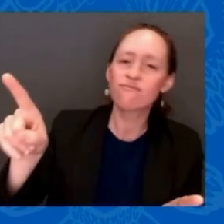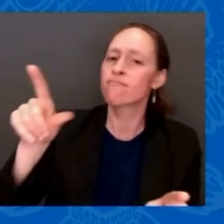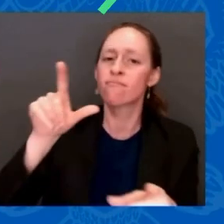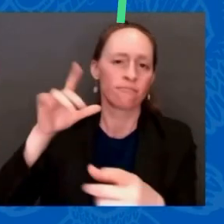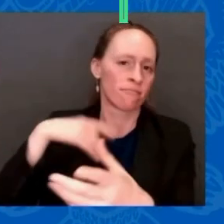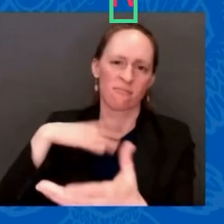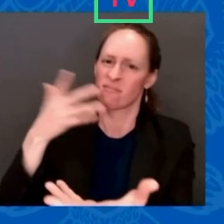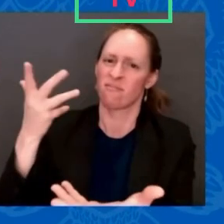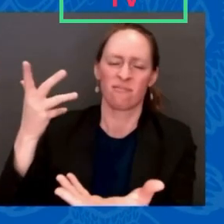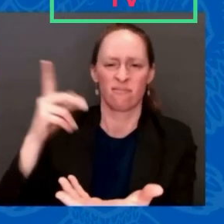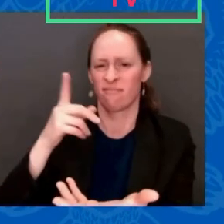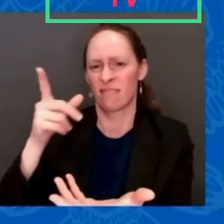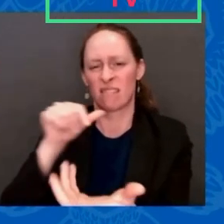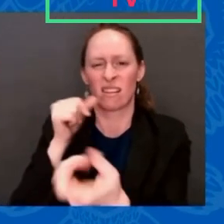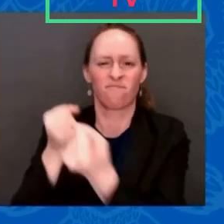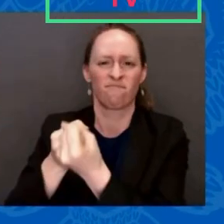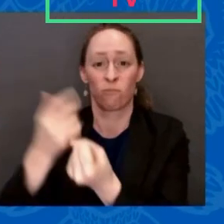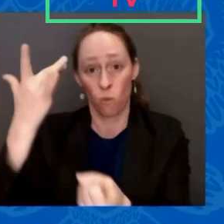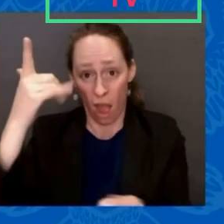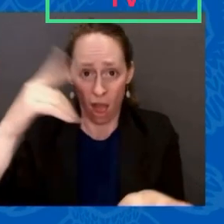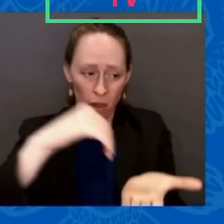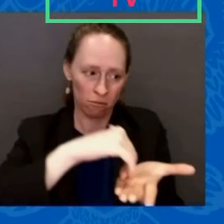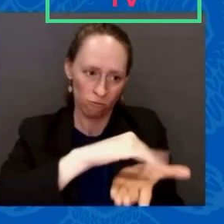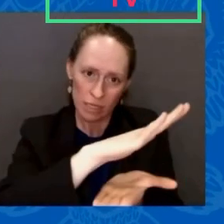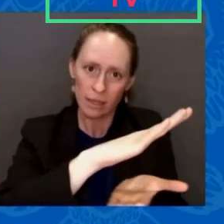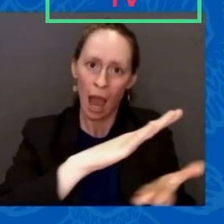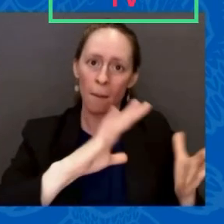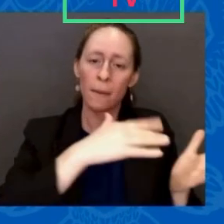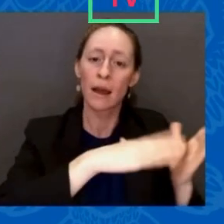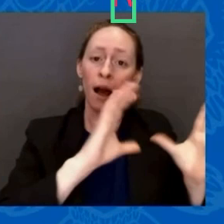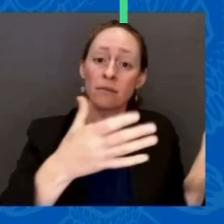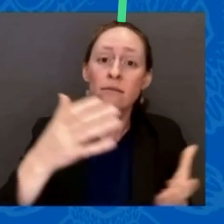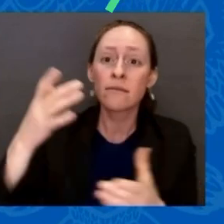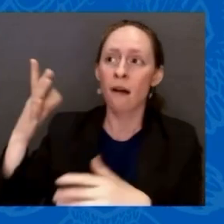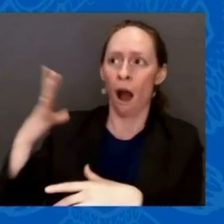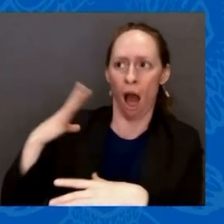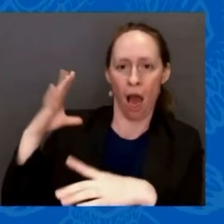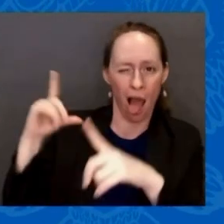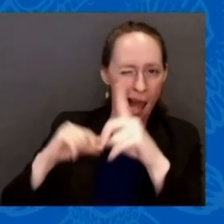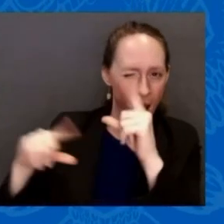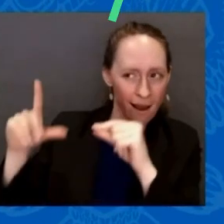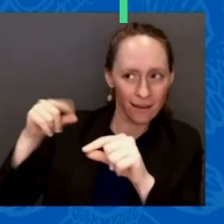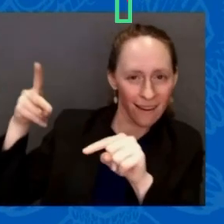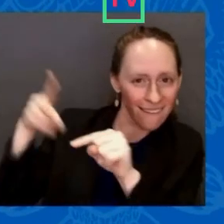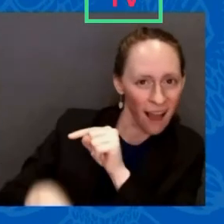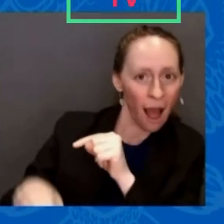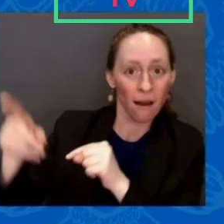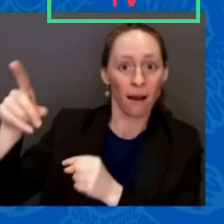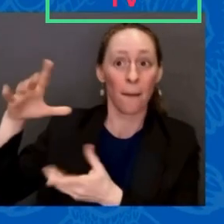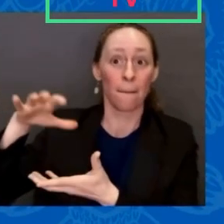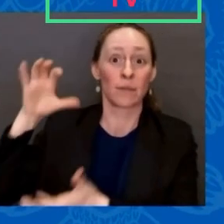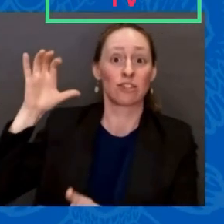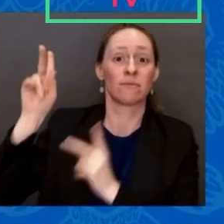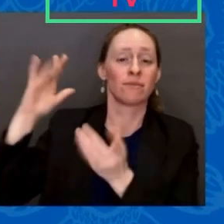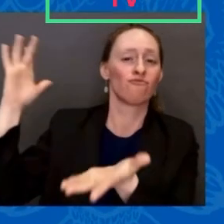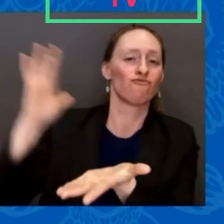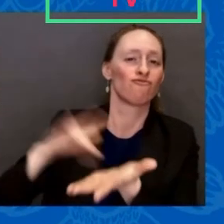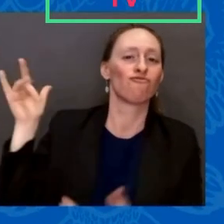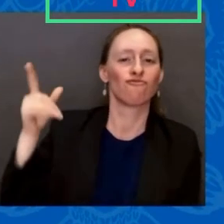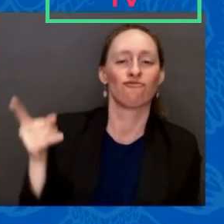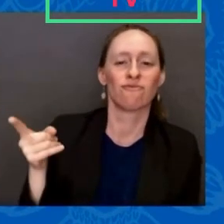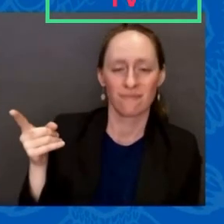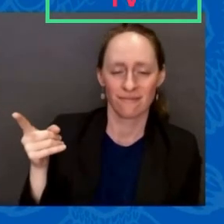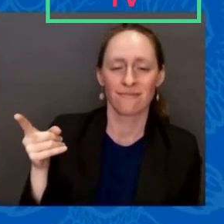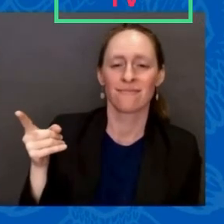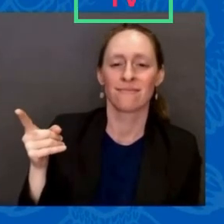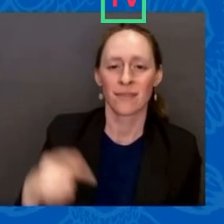I know something about big corporations. There's more corporations in Delaware incorporated than every other state in the union combined. I